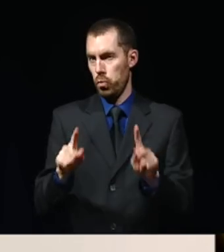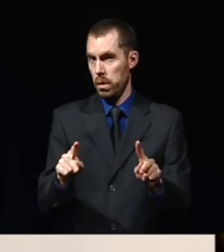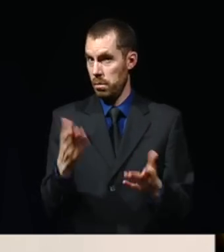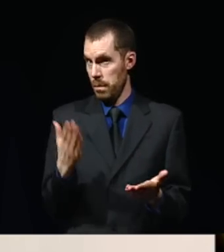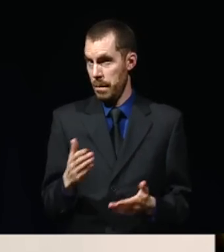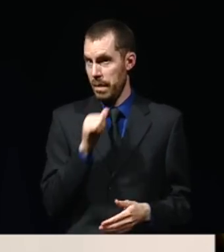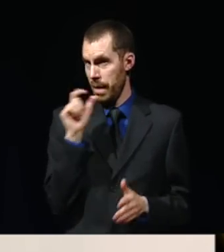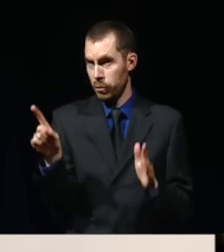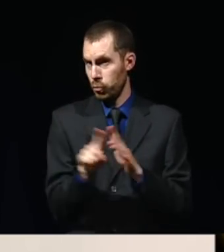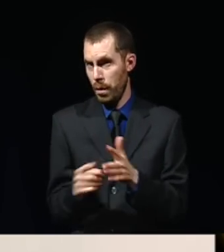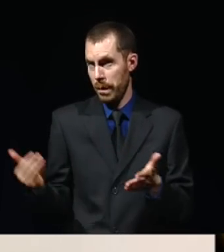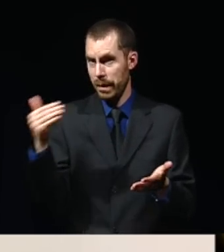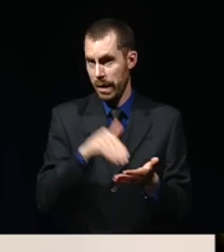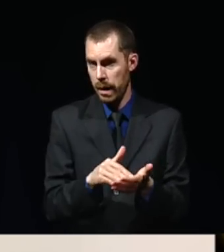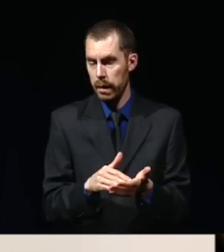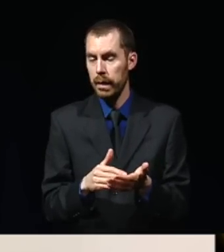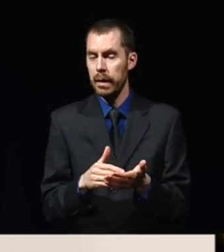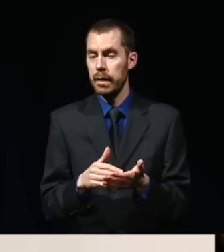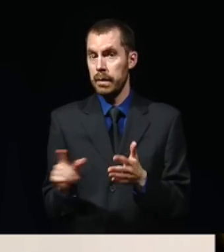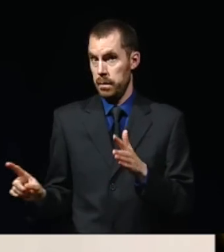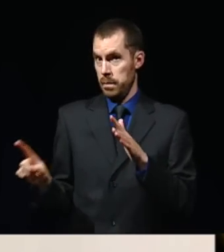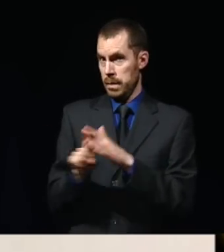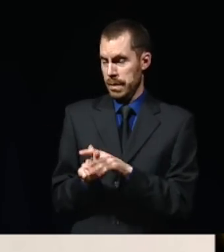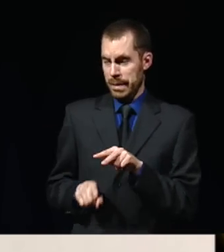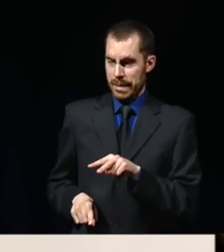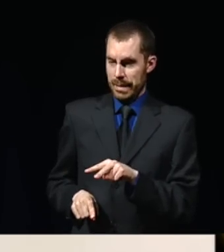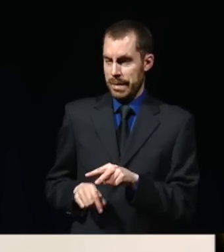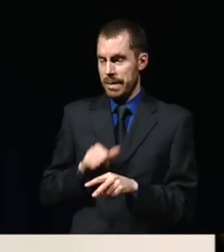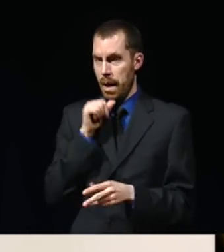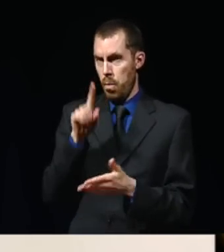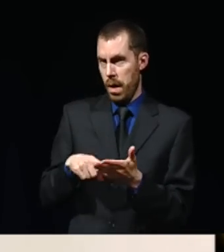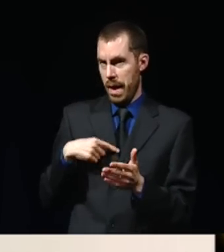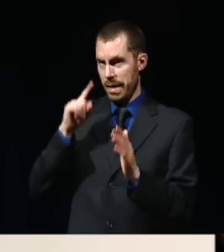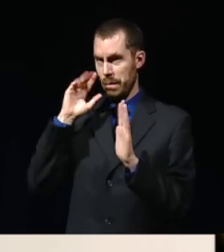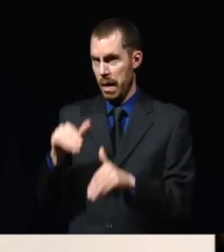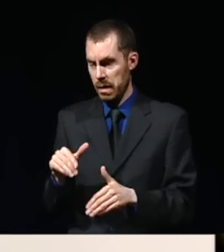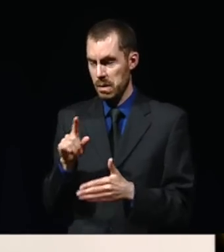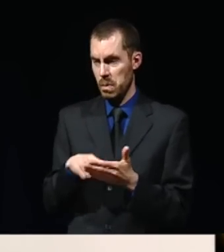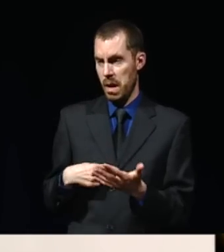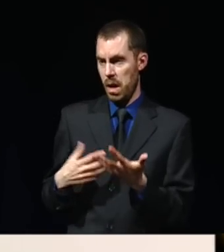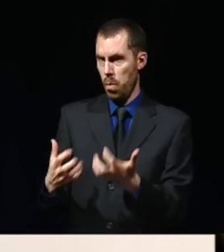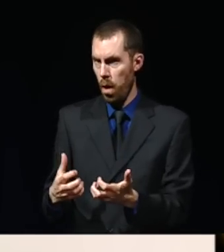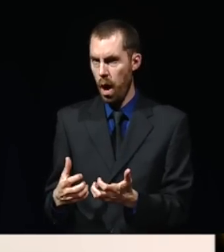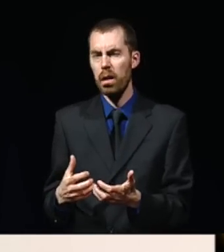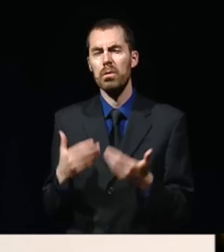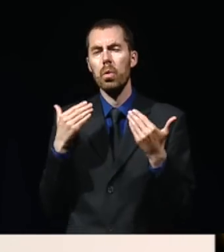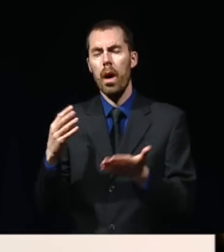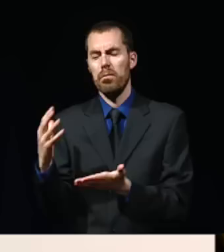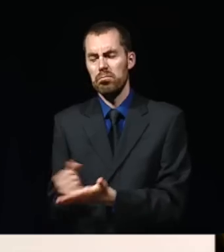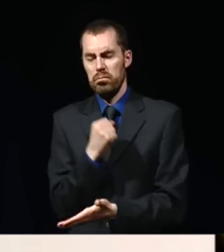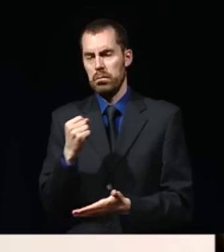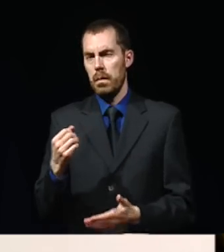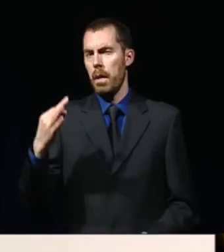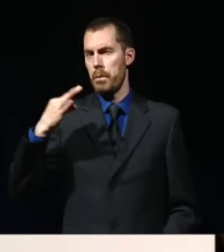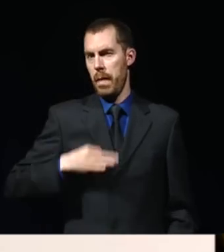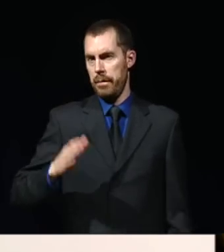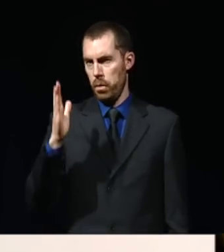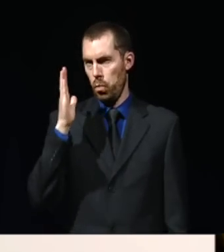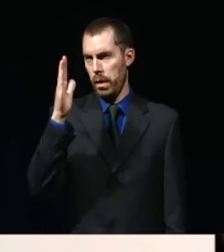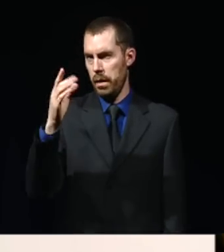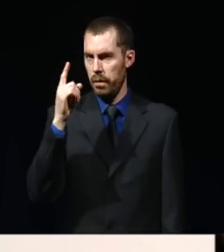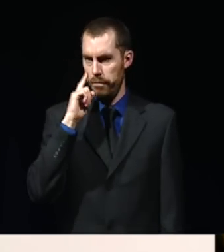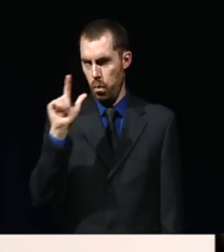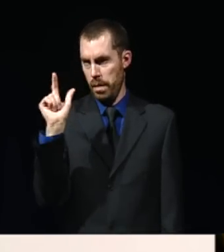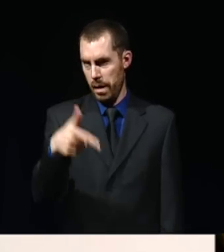may not be in the time or in the form you were hoping for, but if you take it, you're bound to gain something from it that'll help you later in life. No